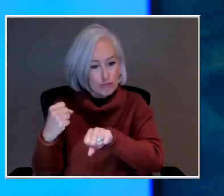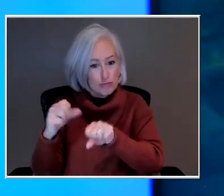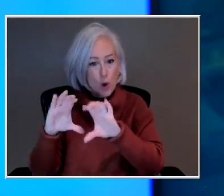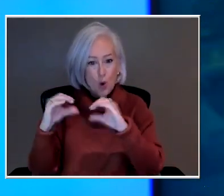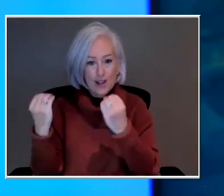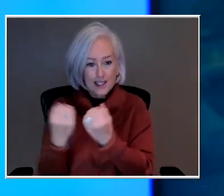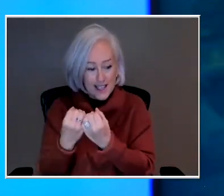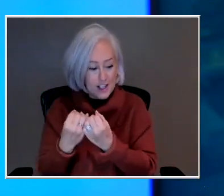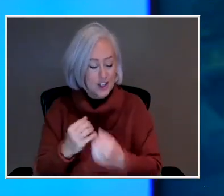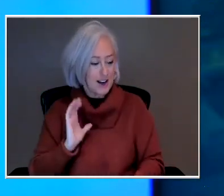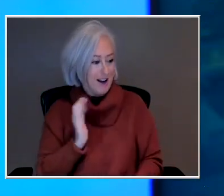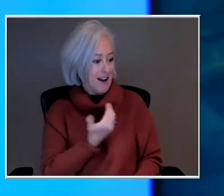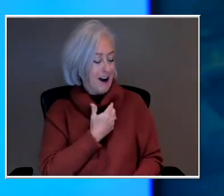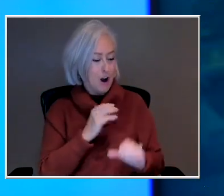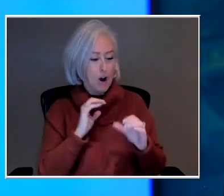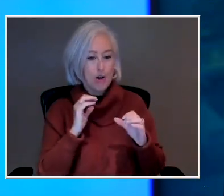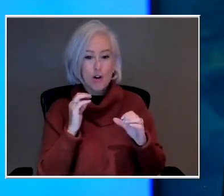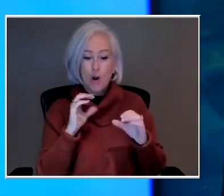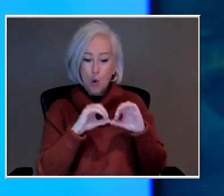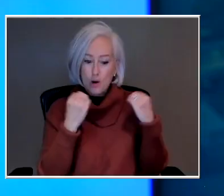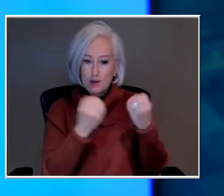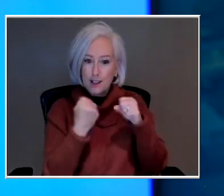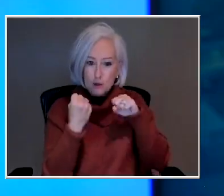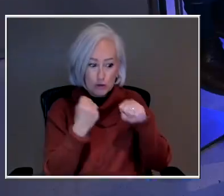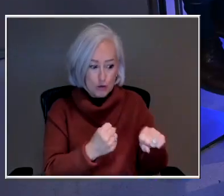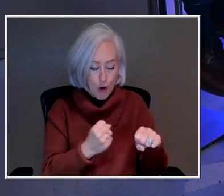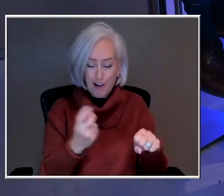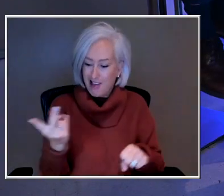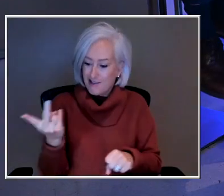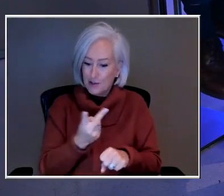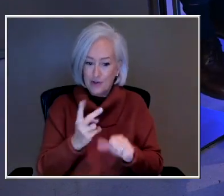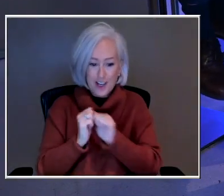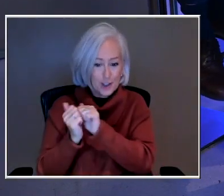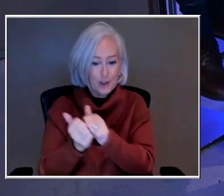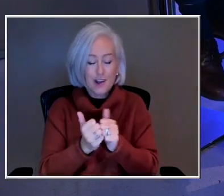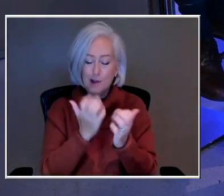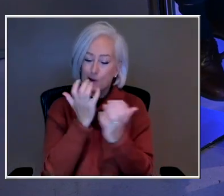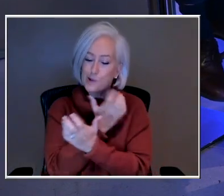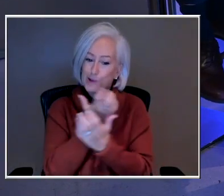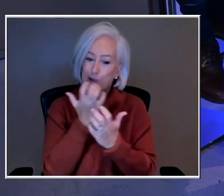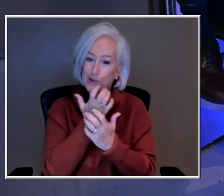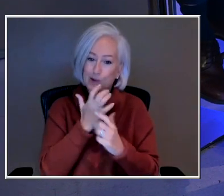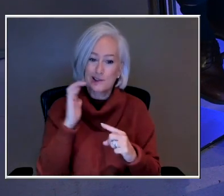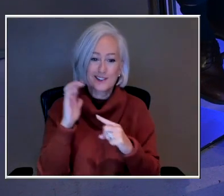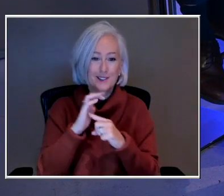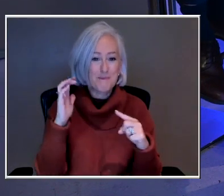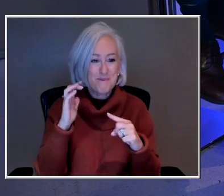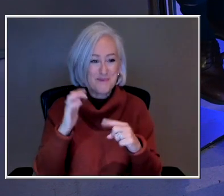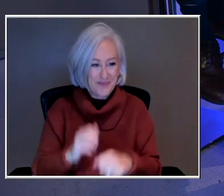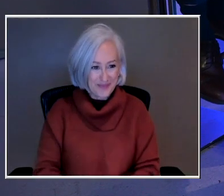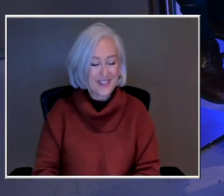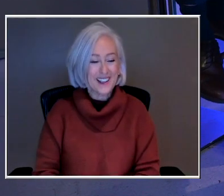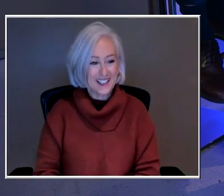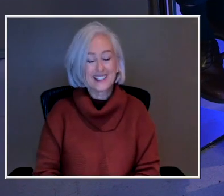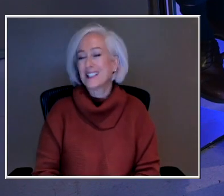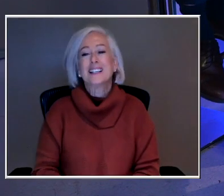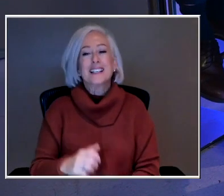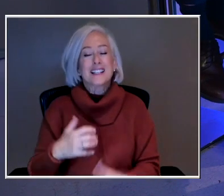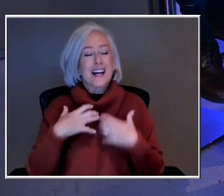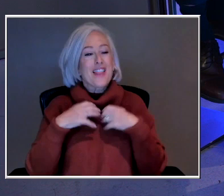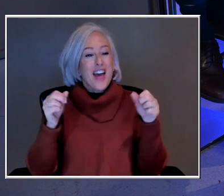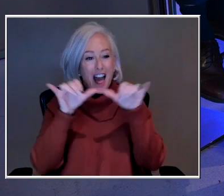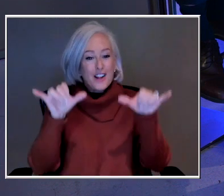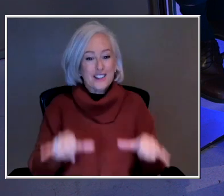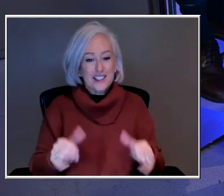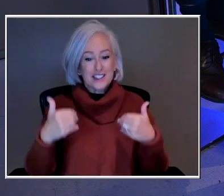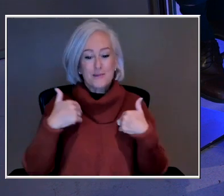to do great things together. I absolutely know it. So Bob, the health system of course brings a ton of experience to the table. We've been caring for high school athletes